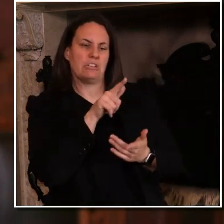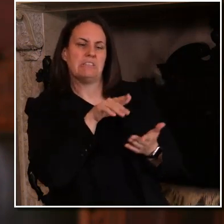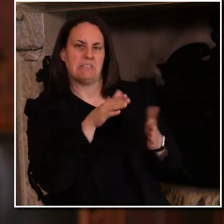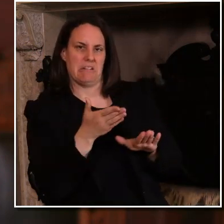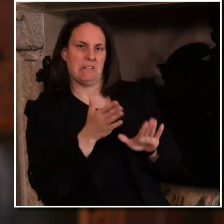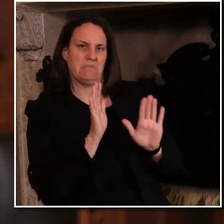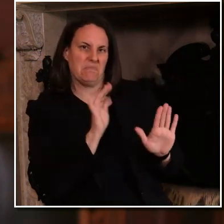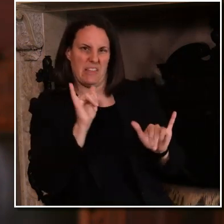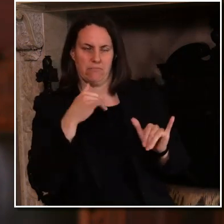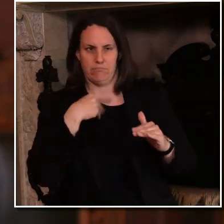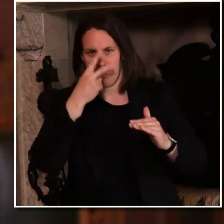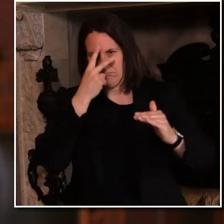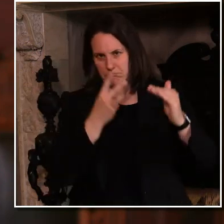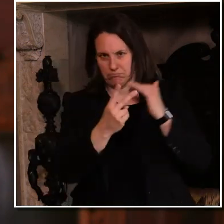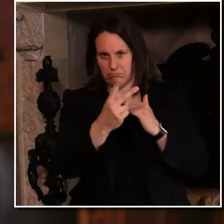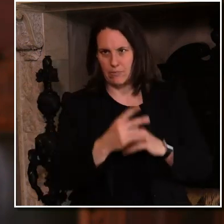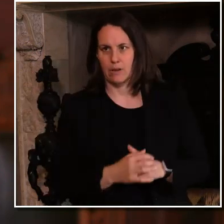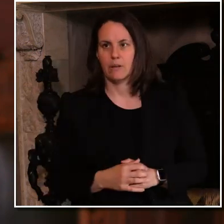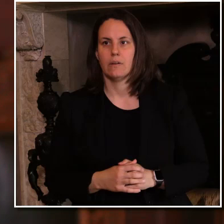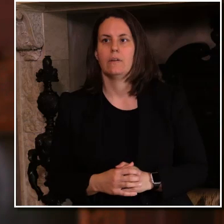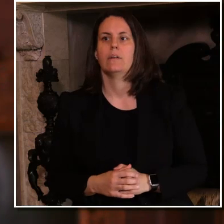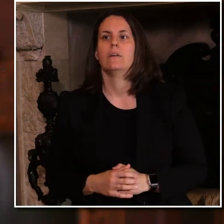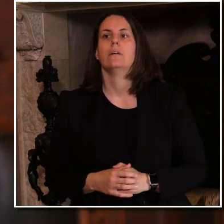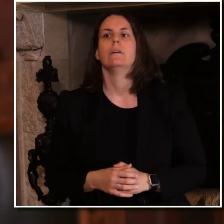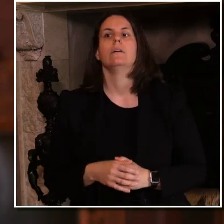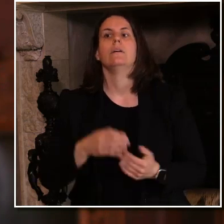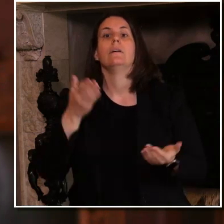Because those folks infected by then